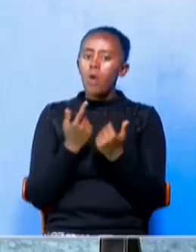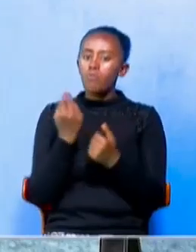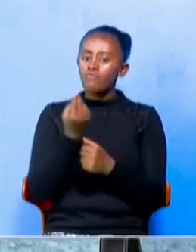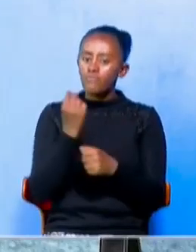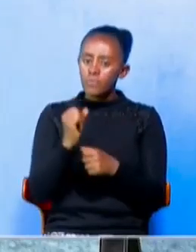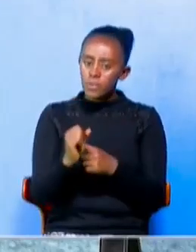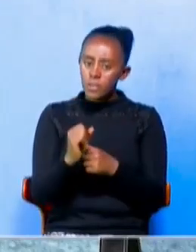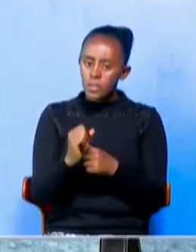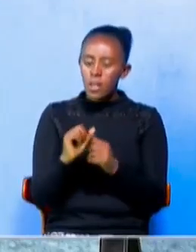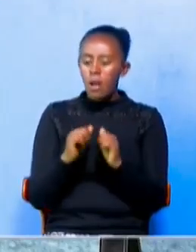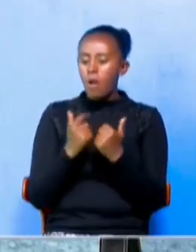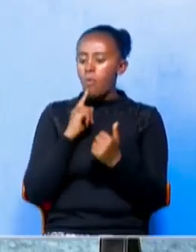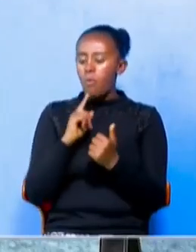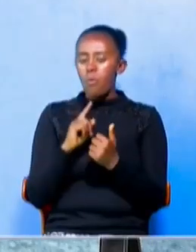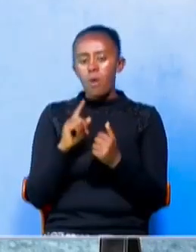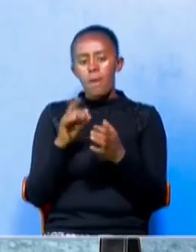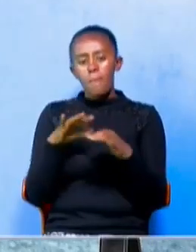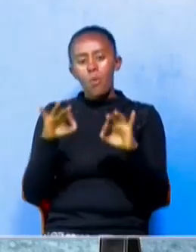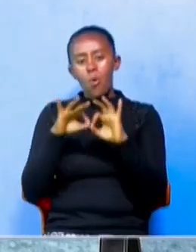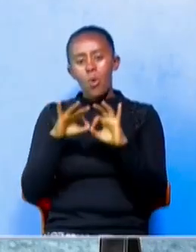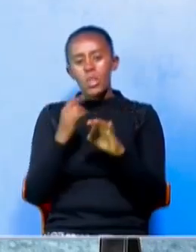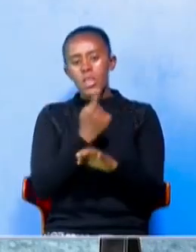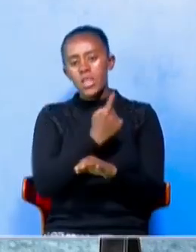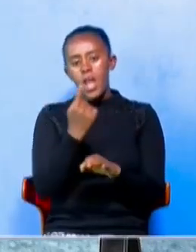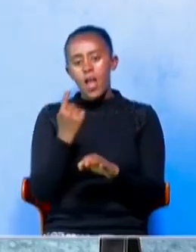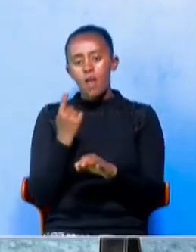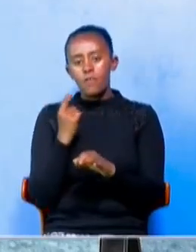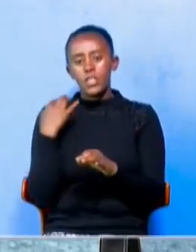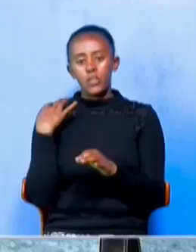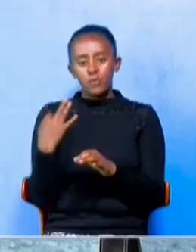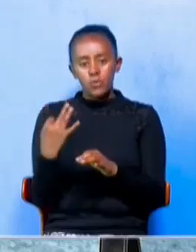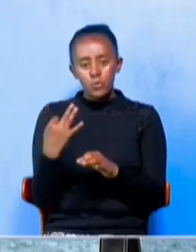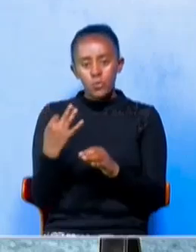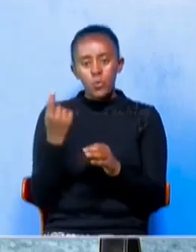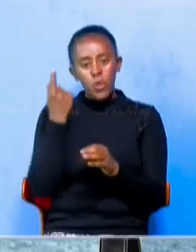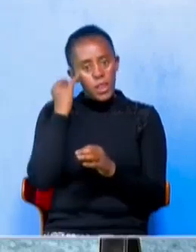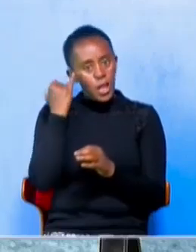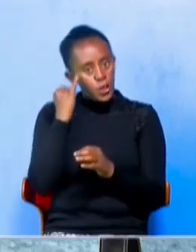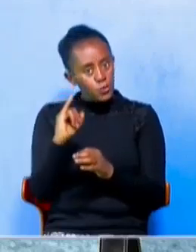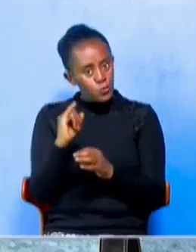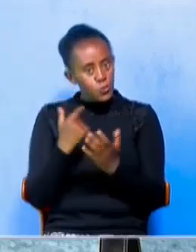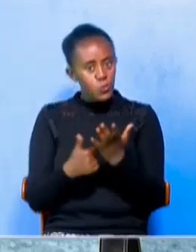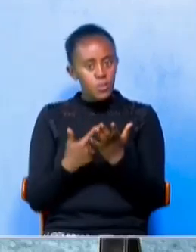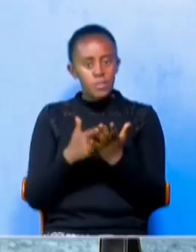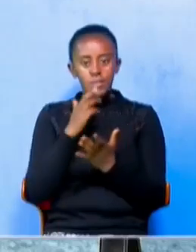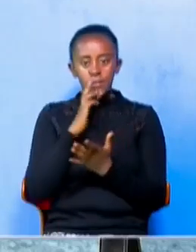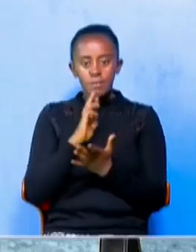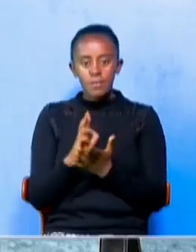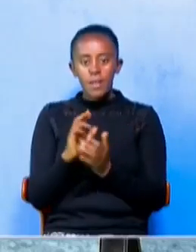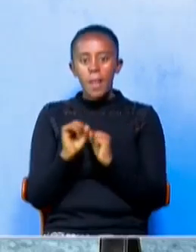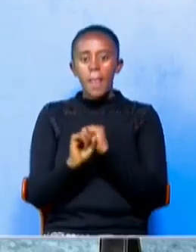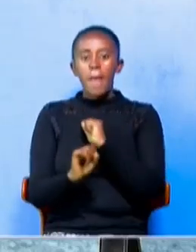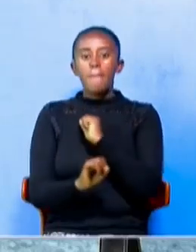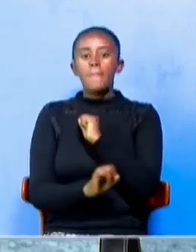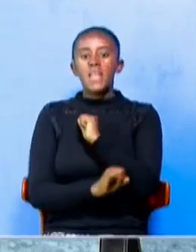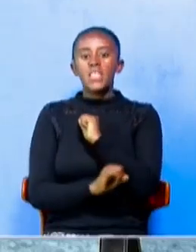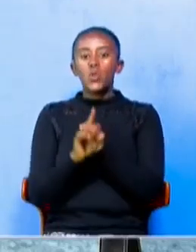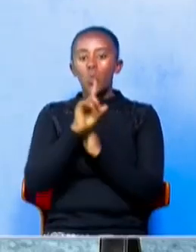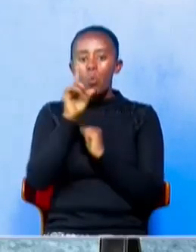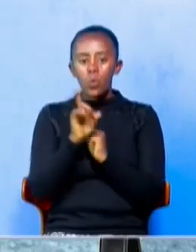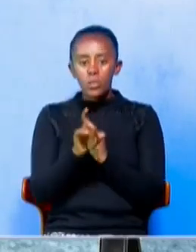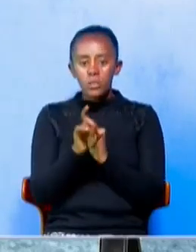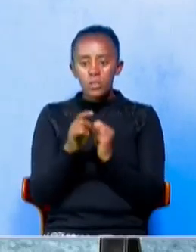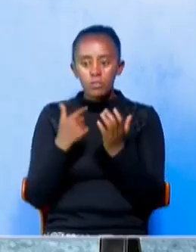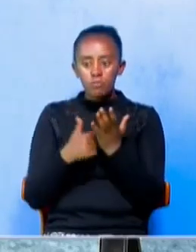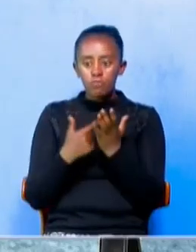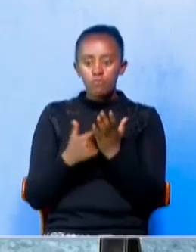it is important for every individuals concerning the issue? These are the basic questions. Before you